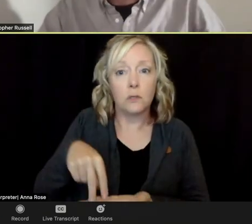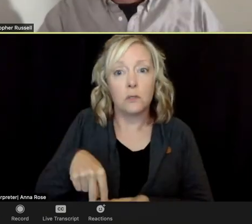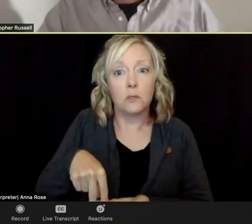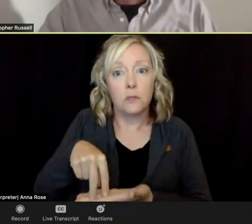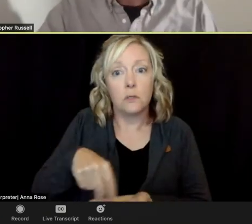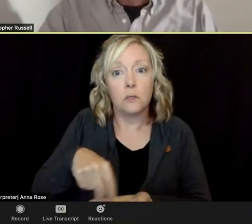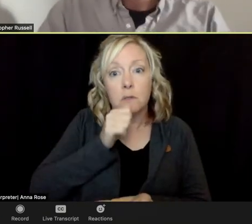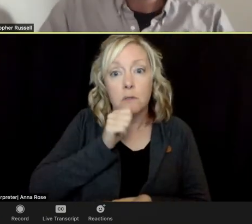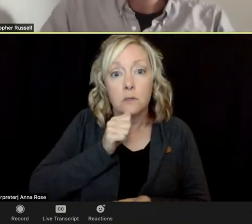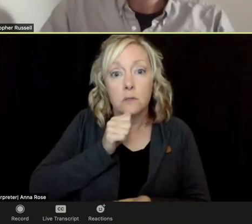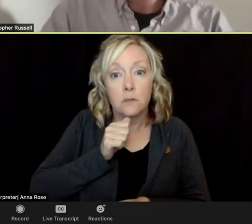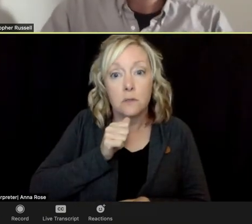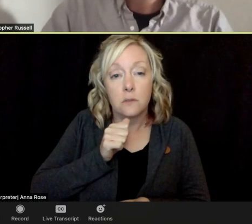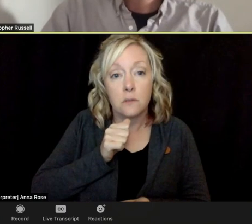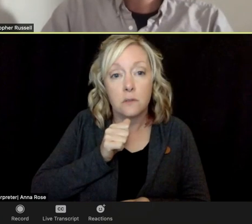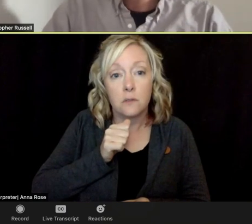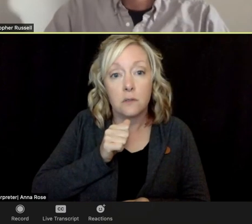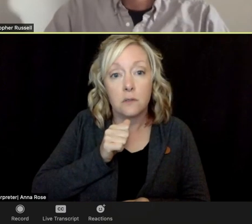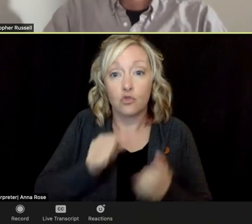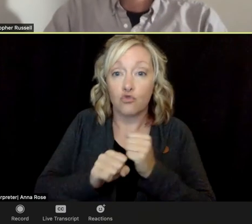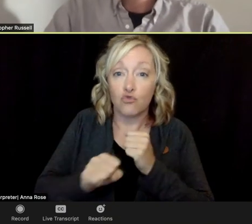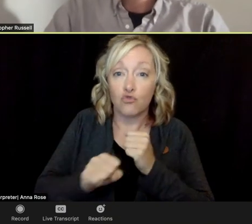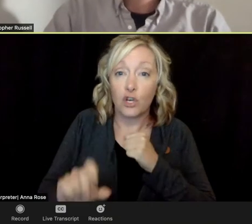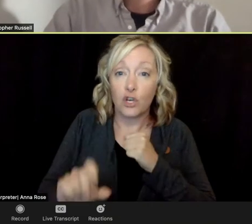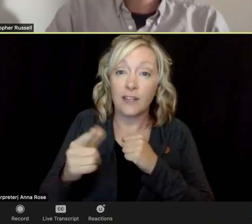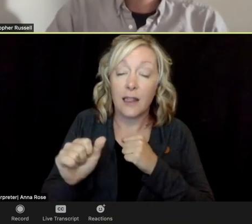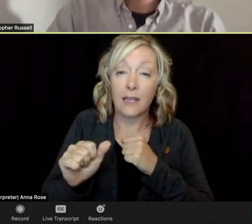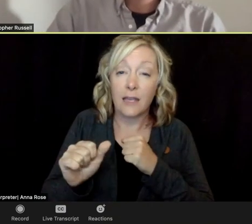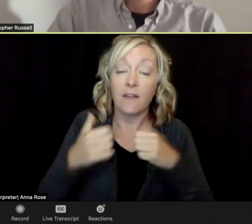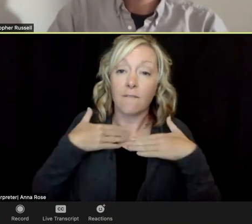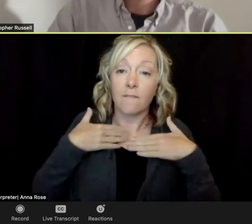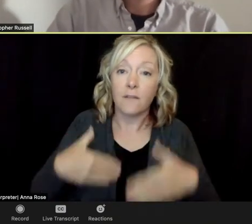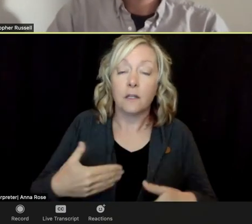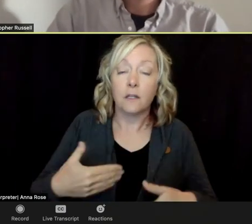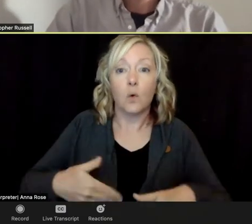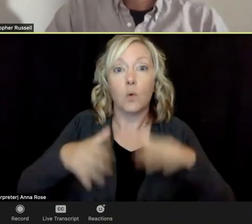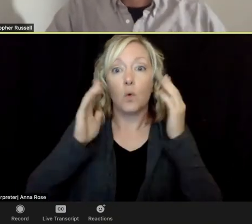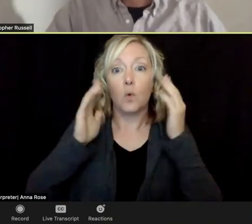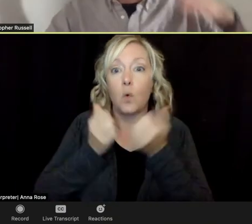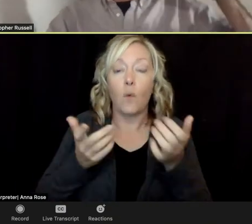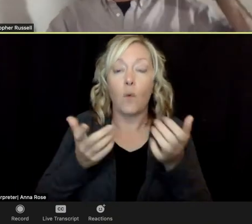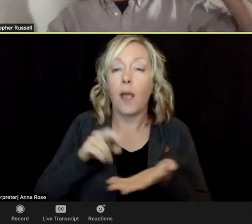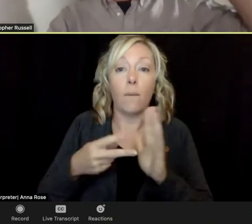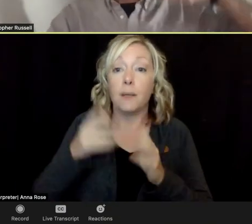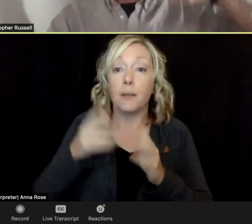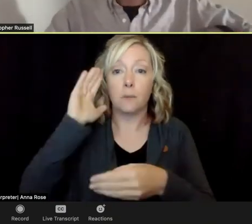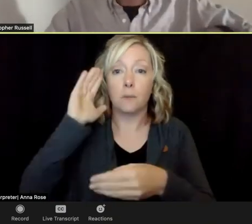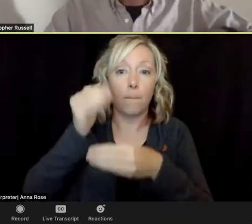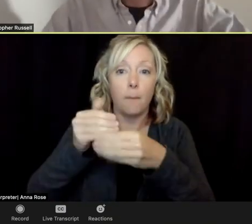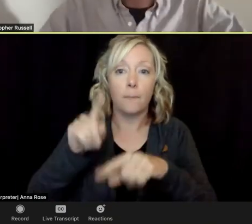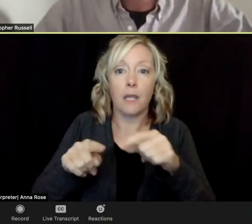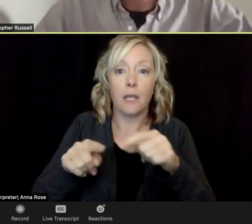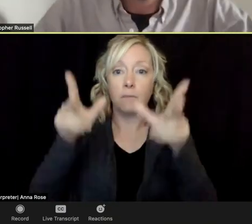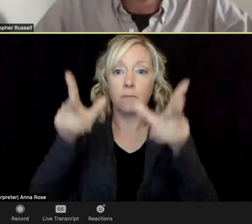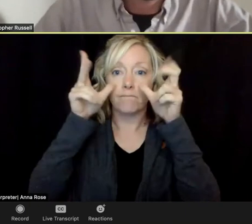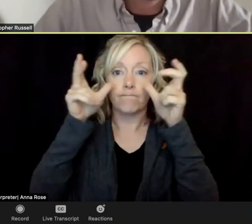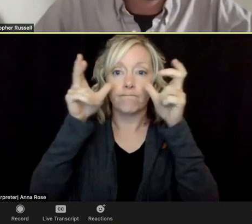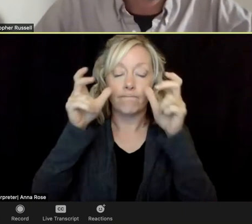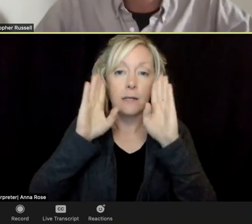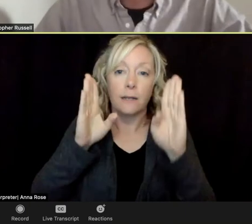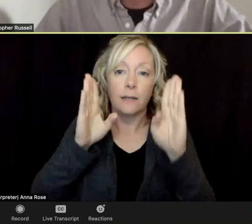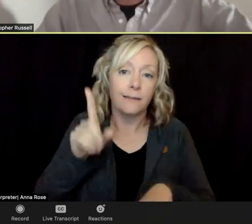So, stretching out his legs and being in that stander, it was so physically overwhelming that the visual skills and